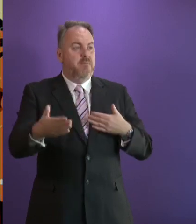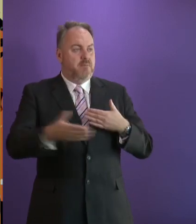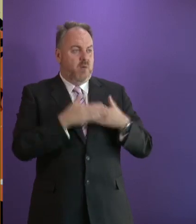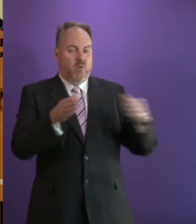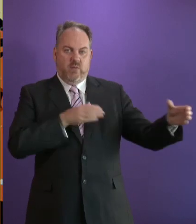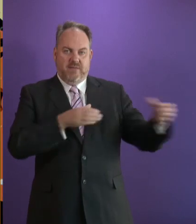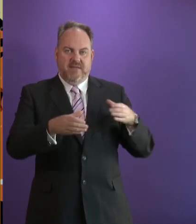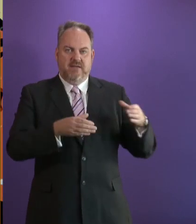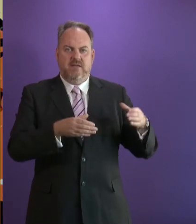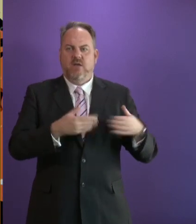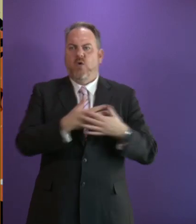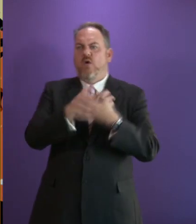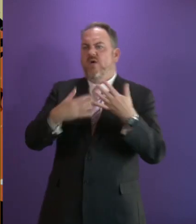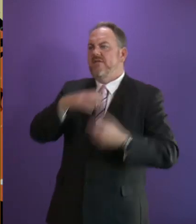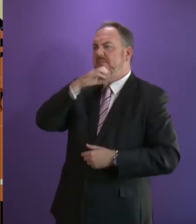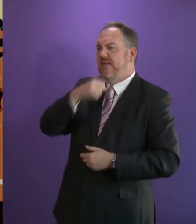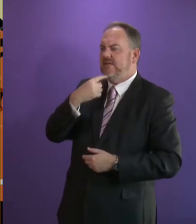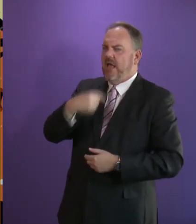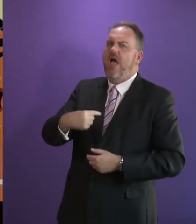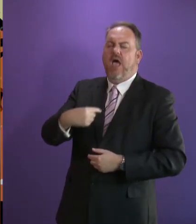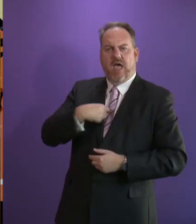they're all here on merit.